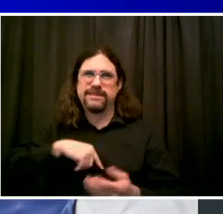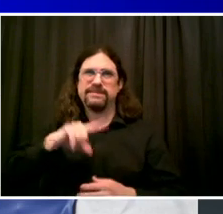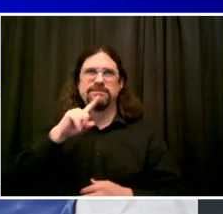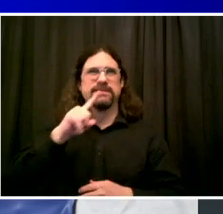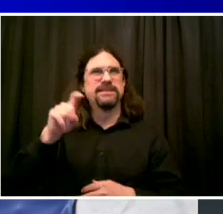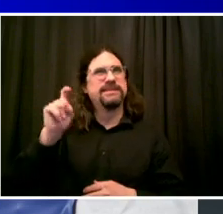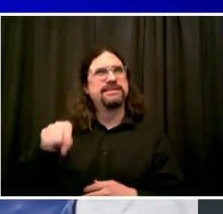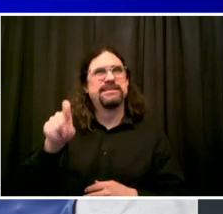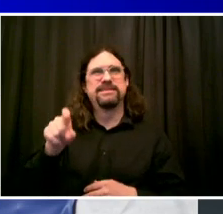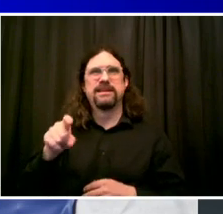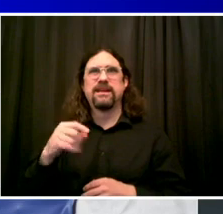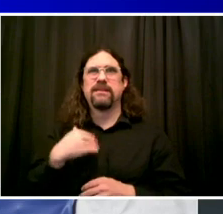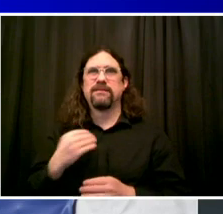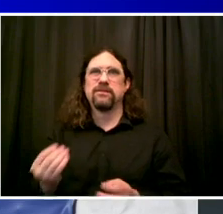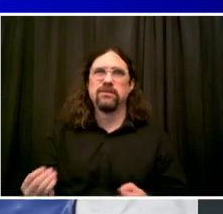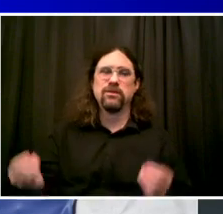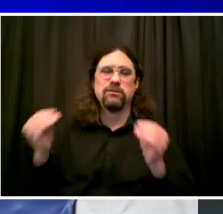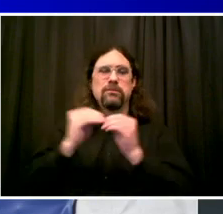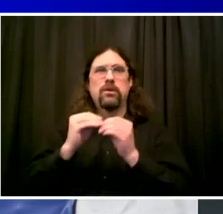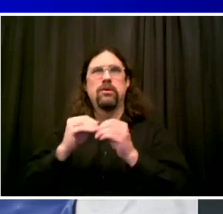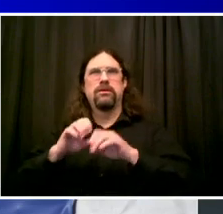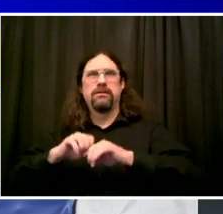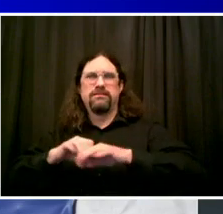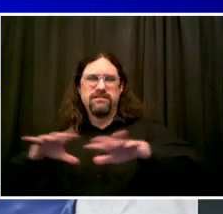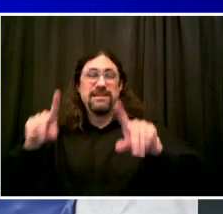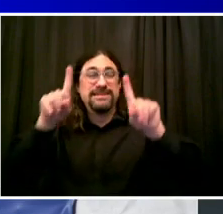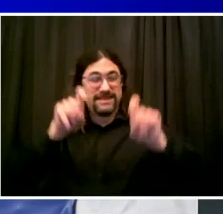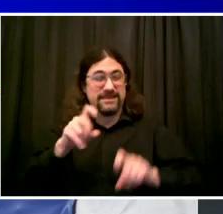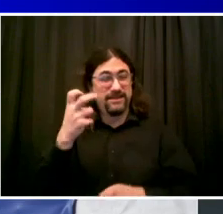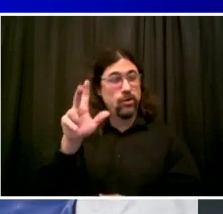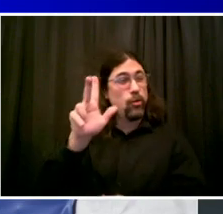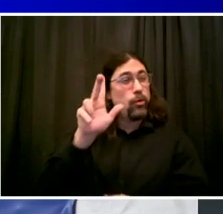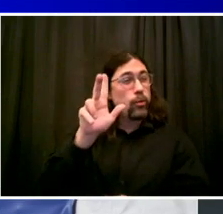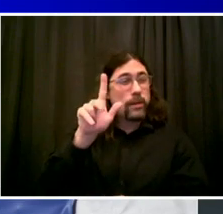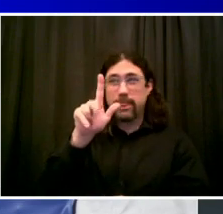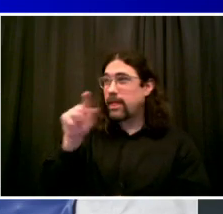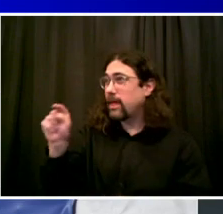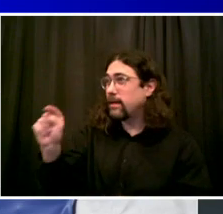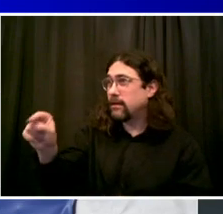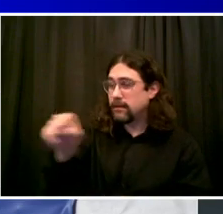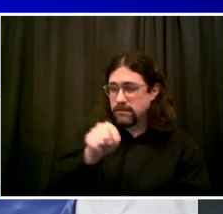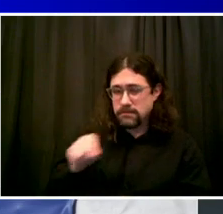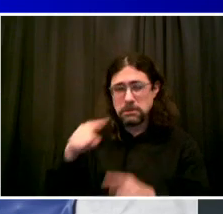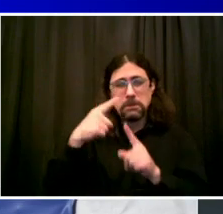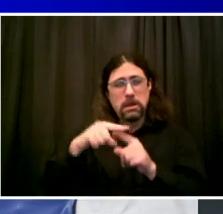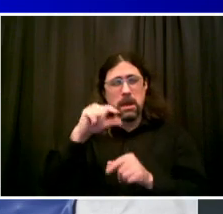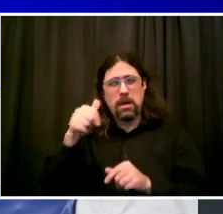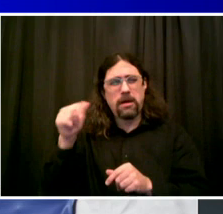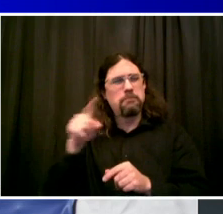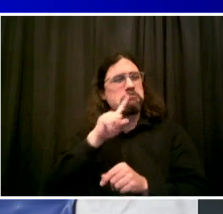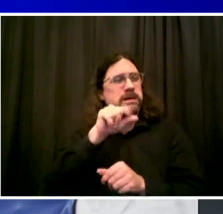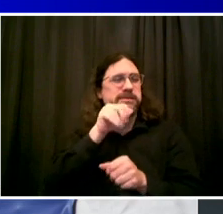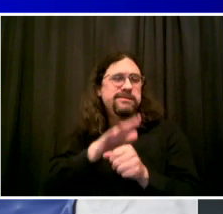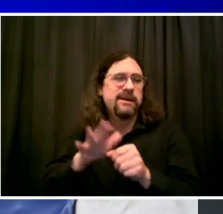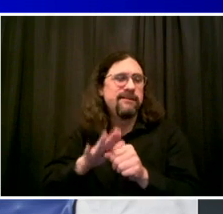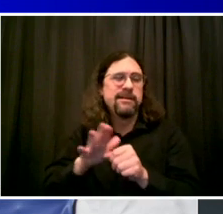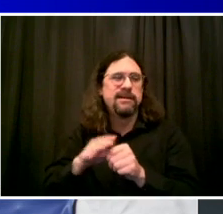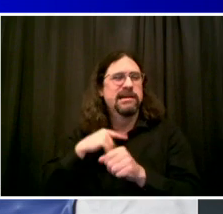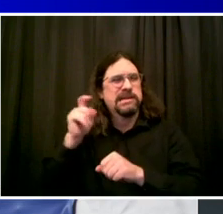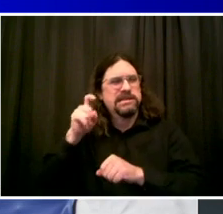city. It will be done in stages, but it's absolutely a requirement if we're going to win this fight to have testing